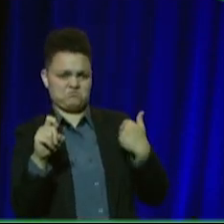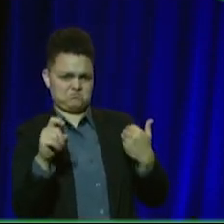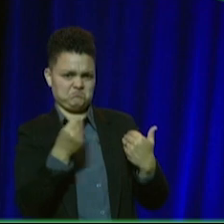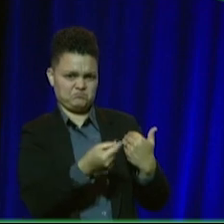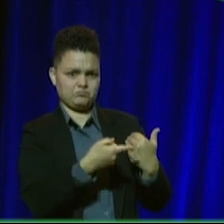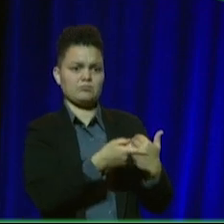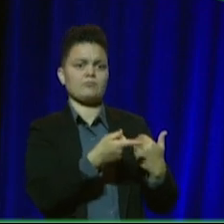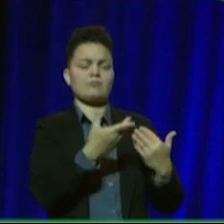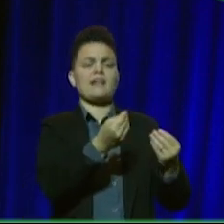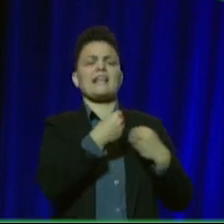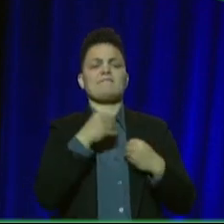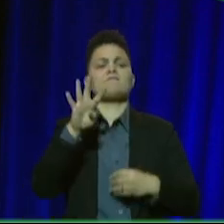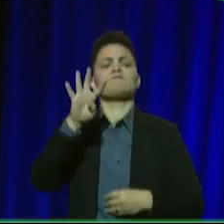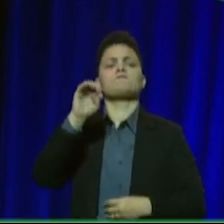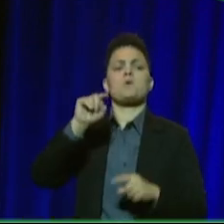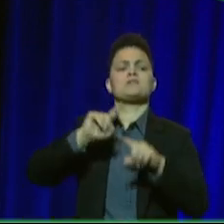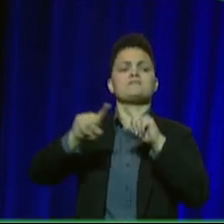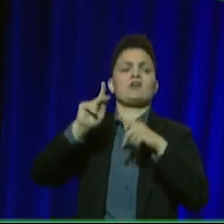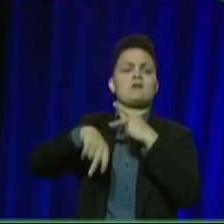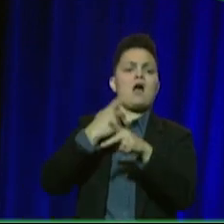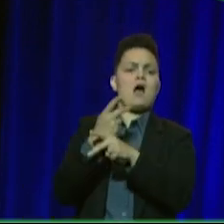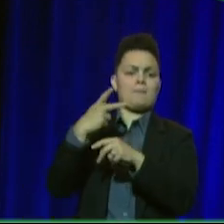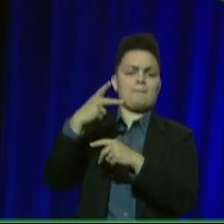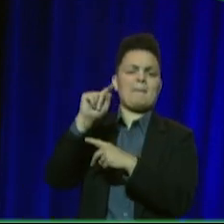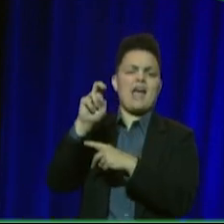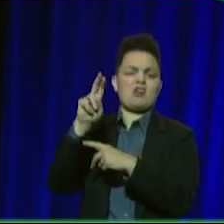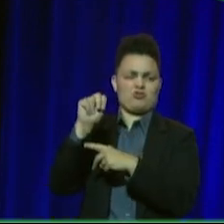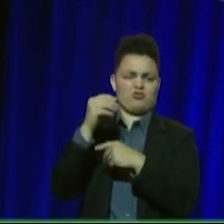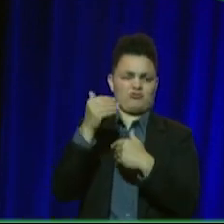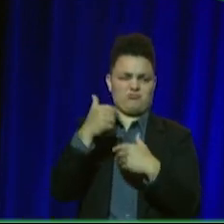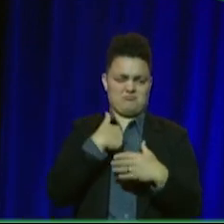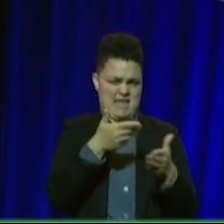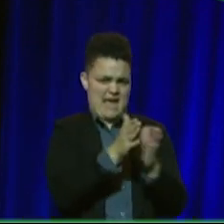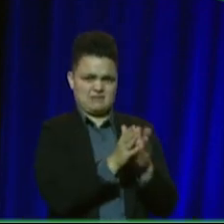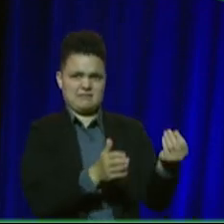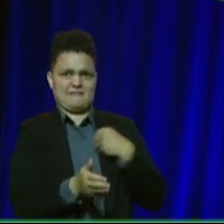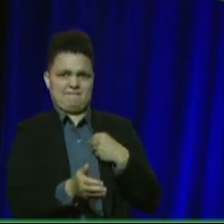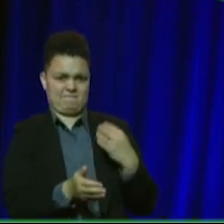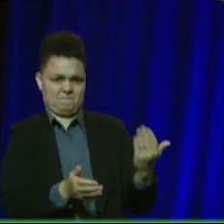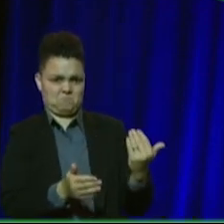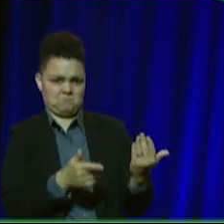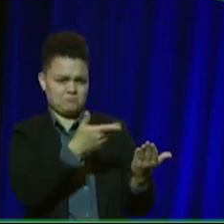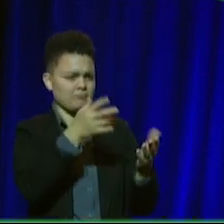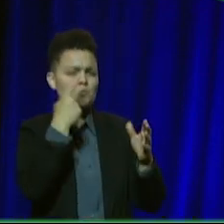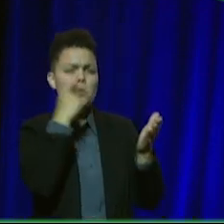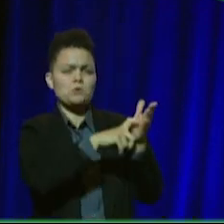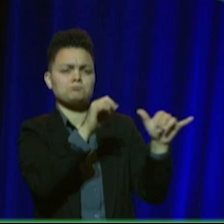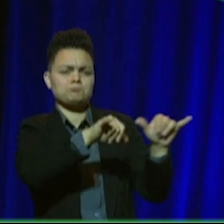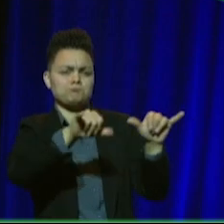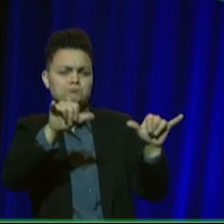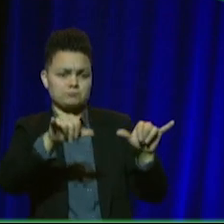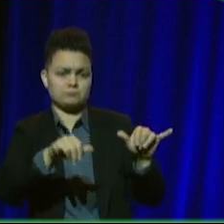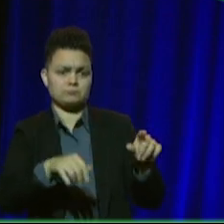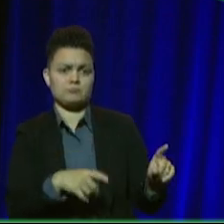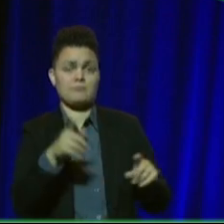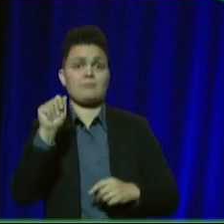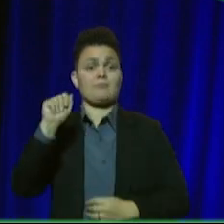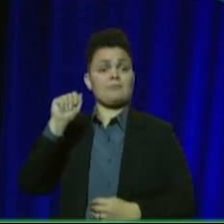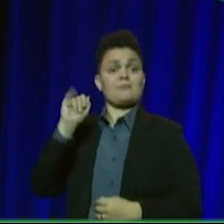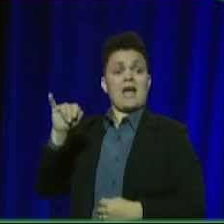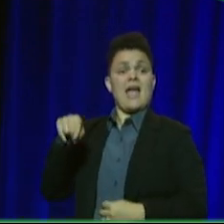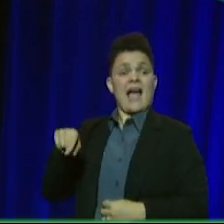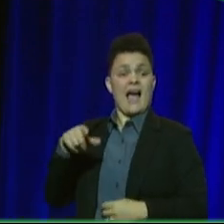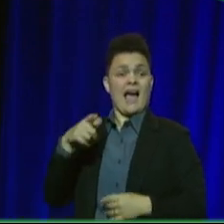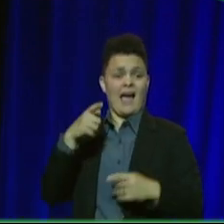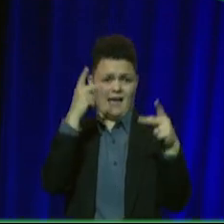kinds of patterns or components. And it stands to reason, because it's not very good at accessibility, that it came back